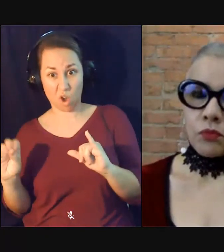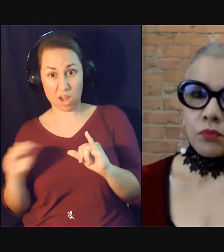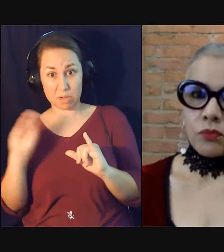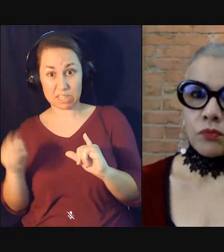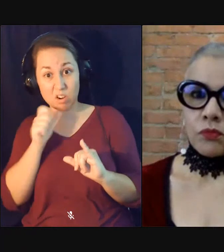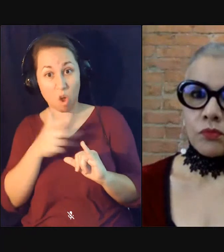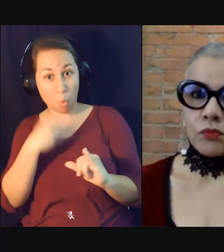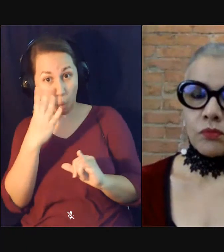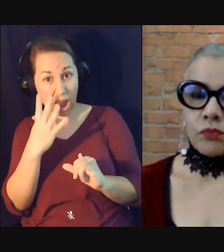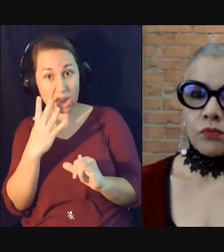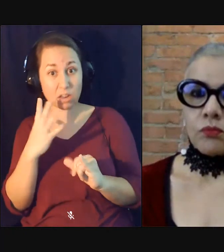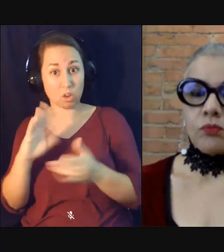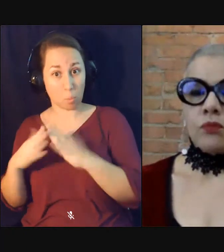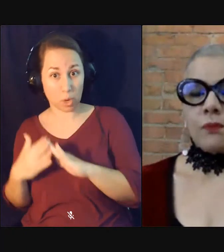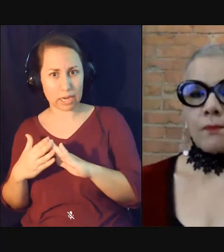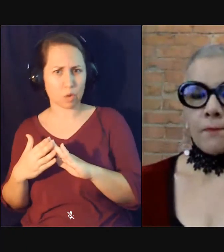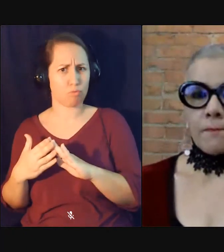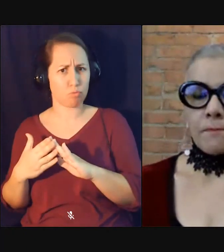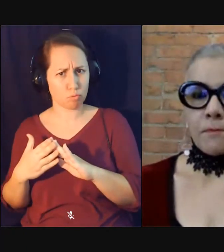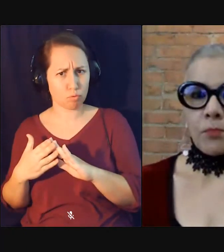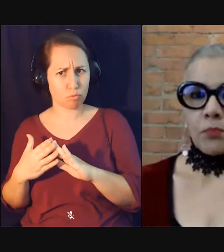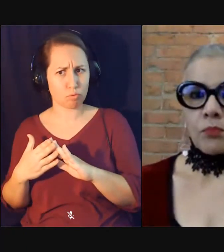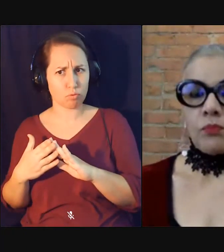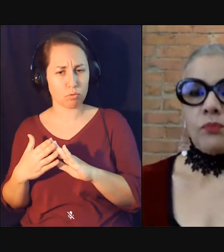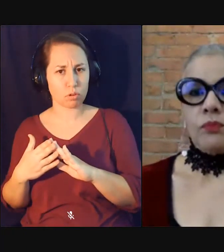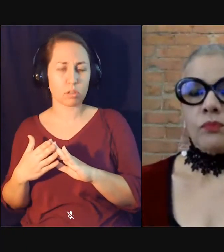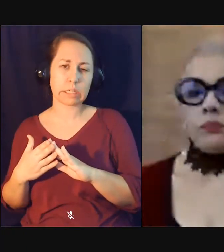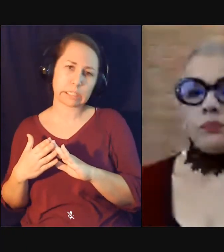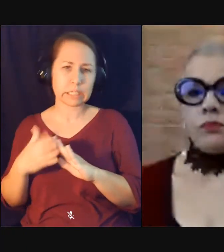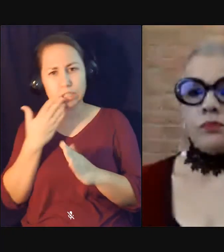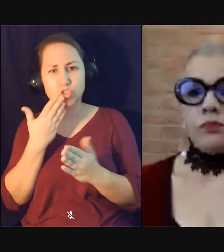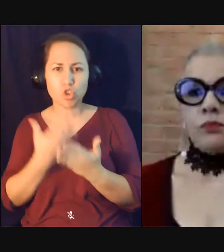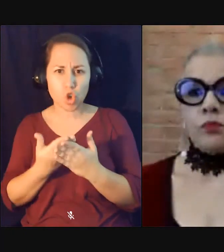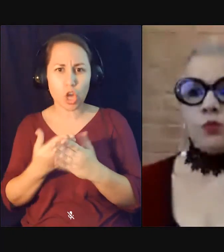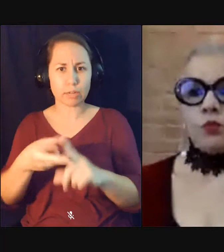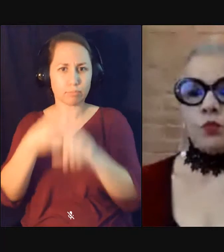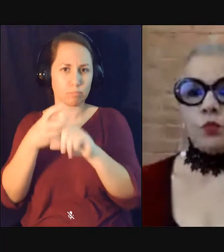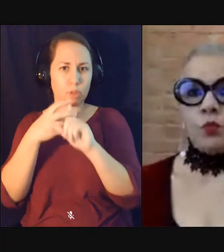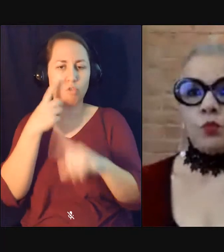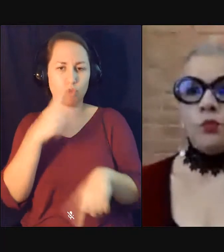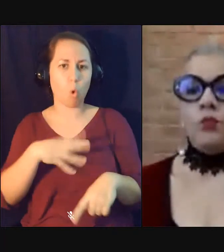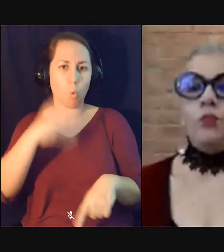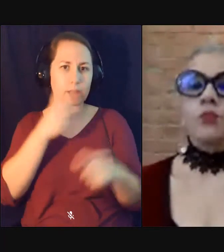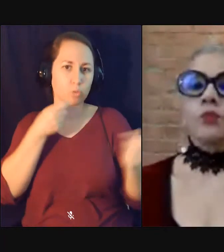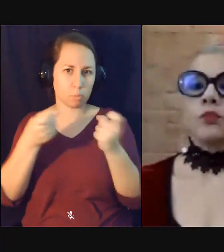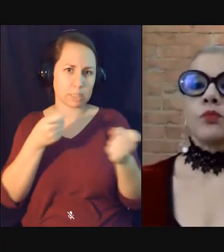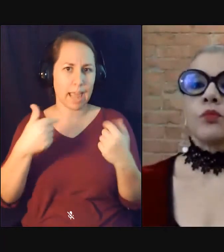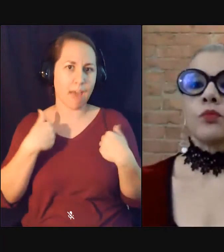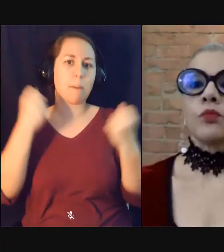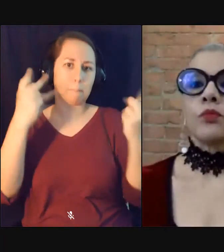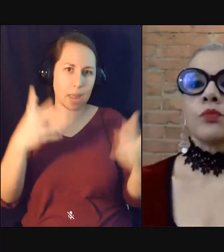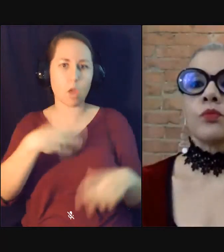community, a fertile recruiting ground for white supremacists, had many white supremacist members, and white